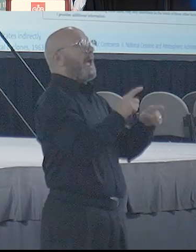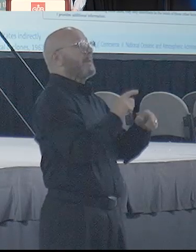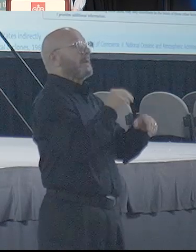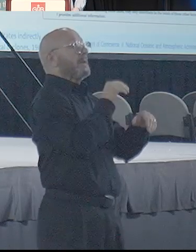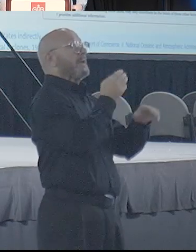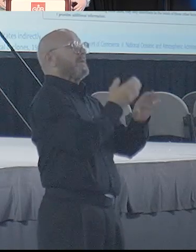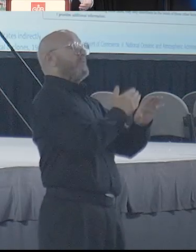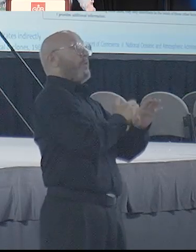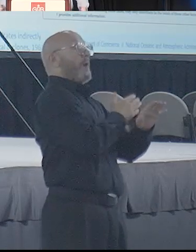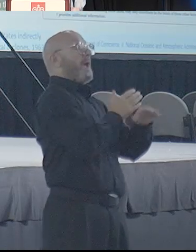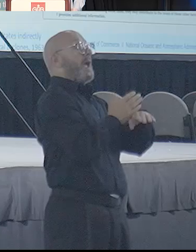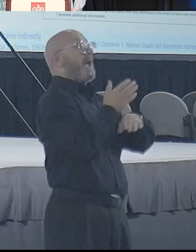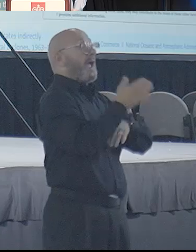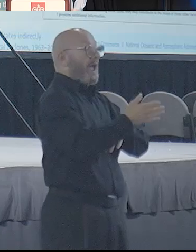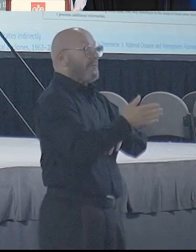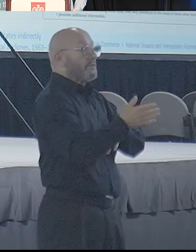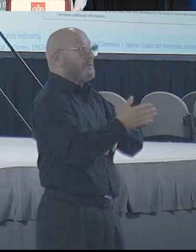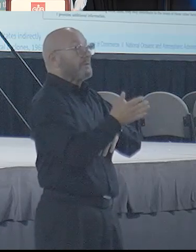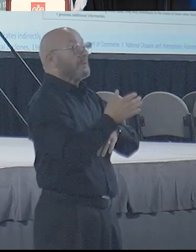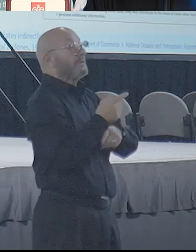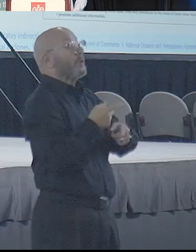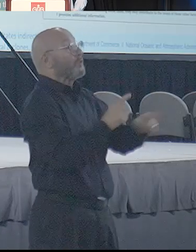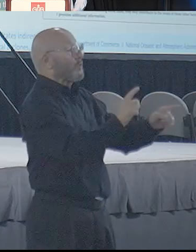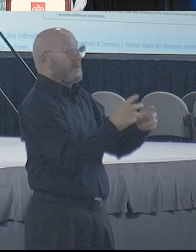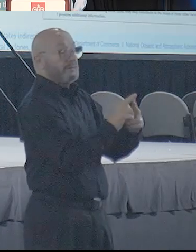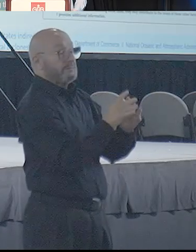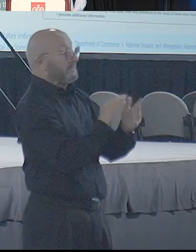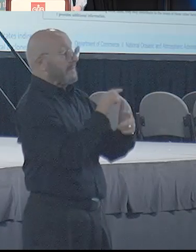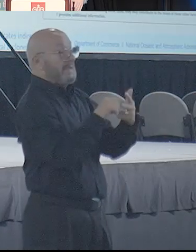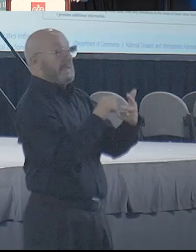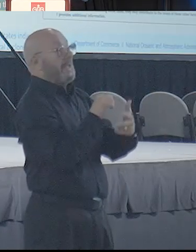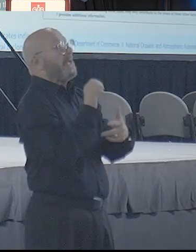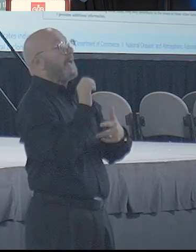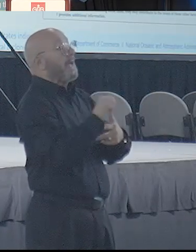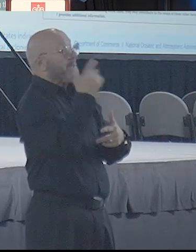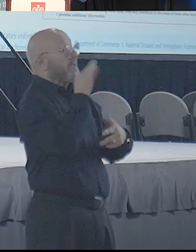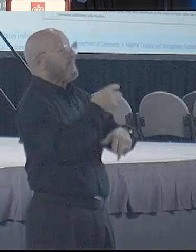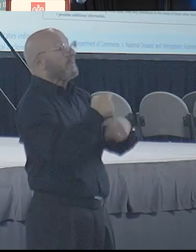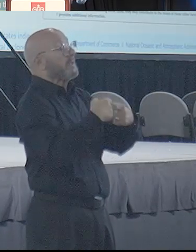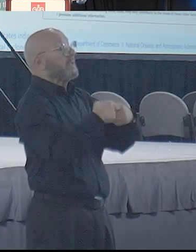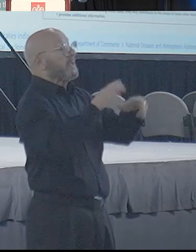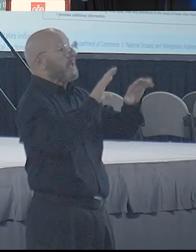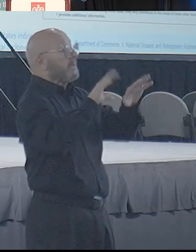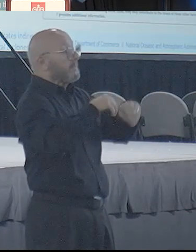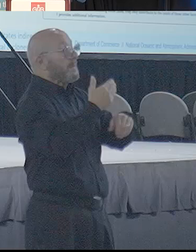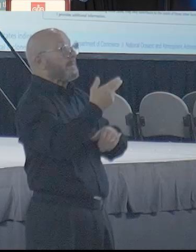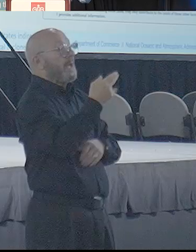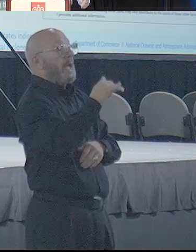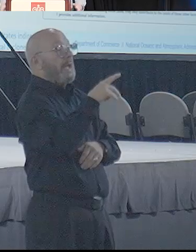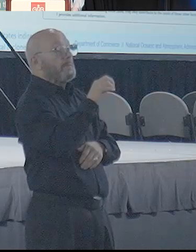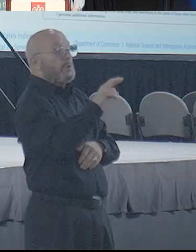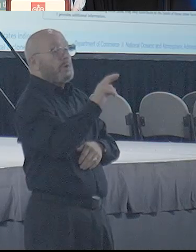the tropical cyclone. A lot of times it's actually after because of a power outage. You might have, say, hyperthermia. That's your